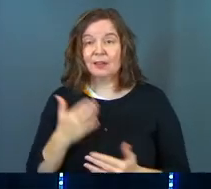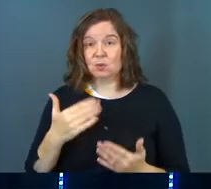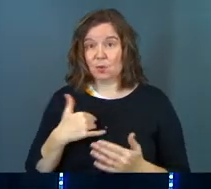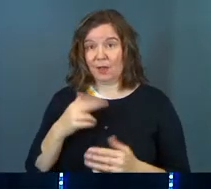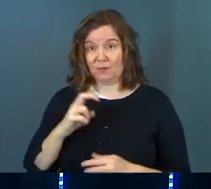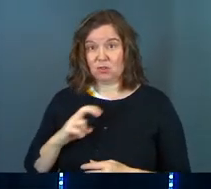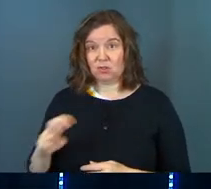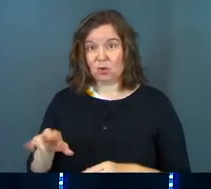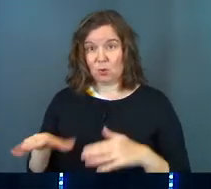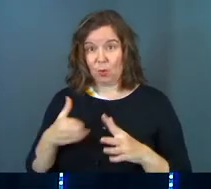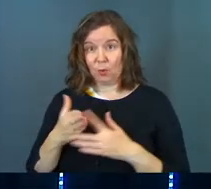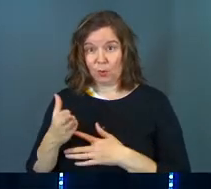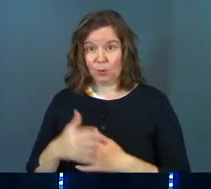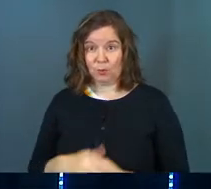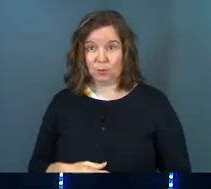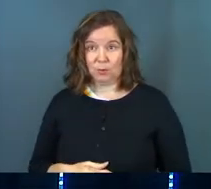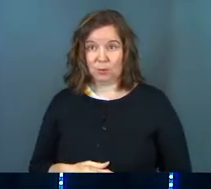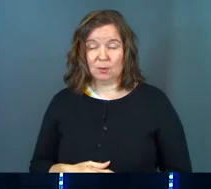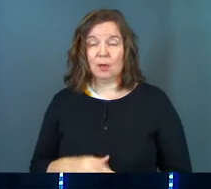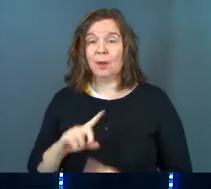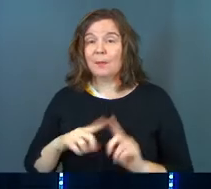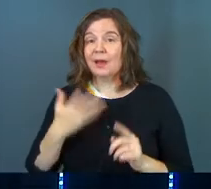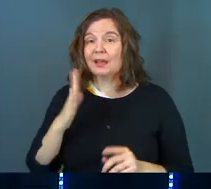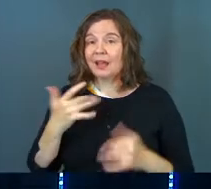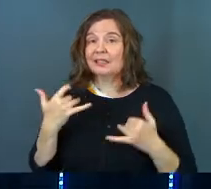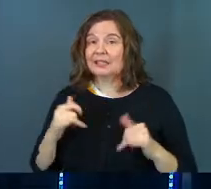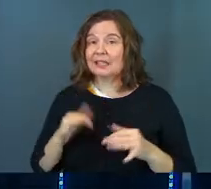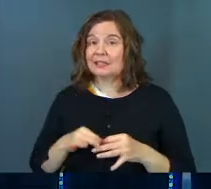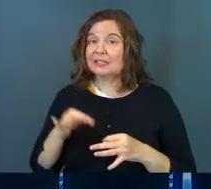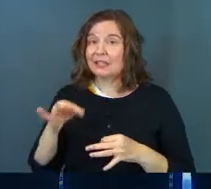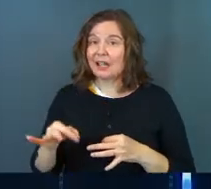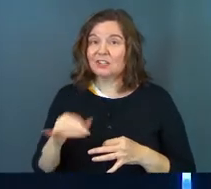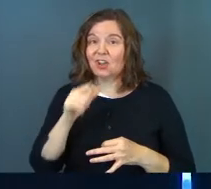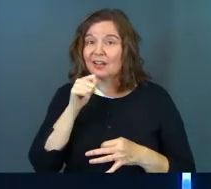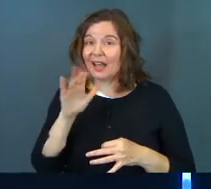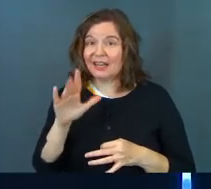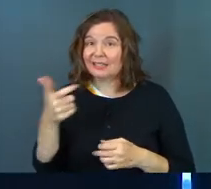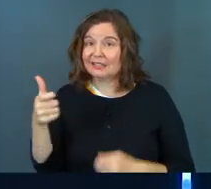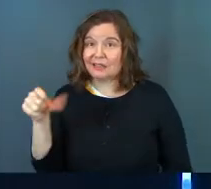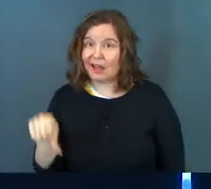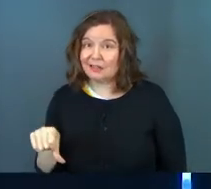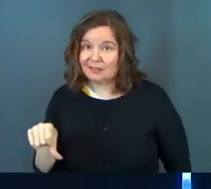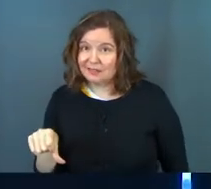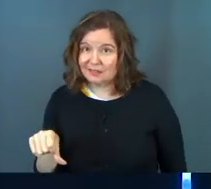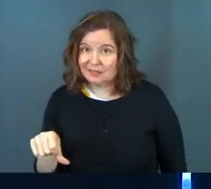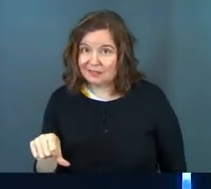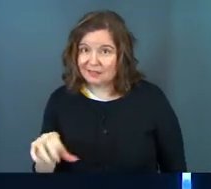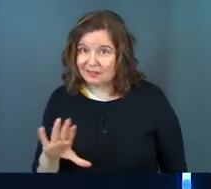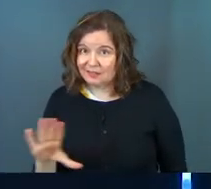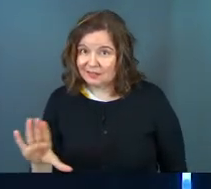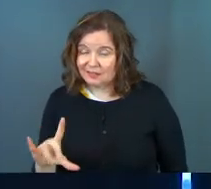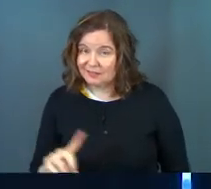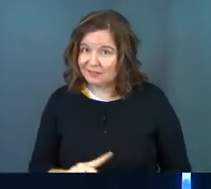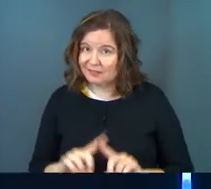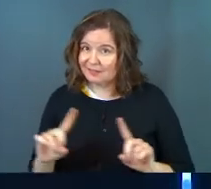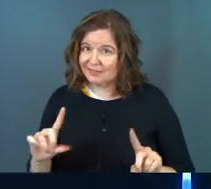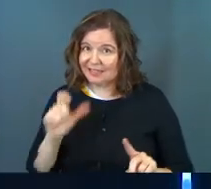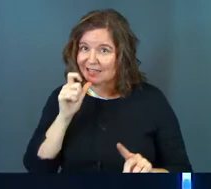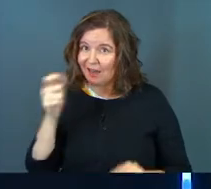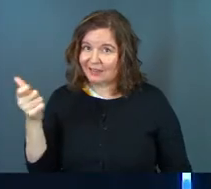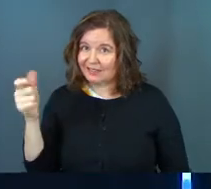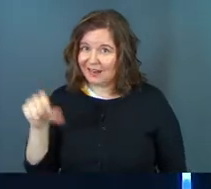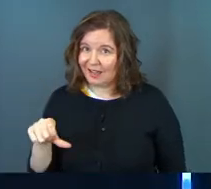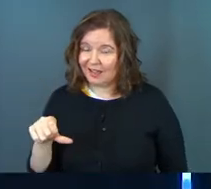You may have a journey to walk through, but God's delays are not his denials. It's